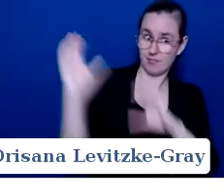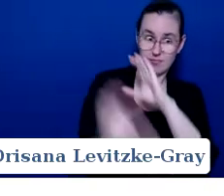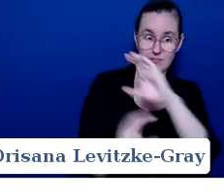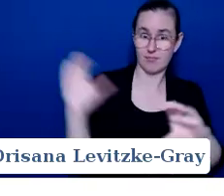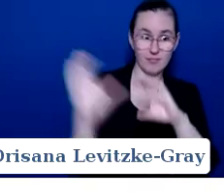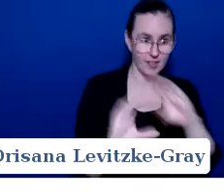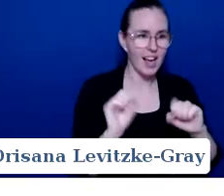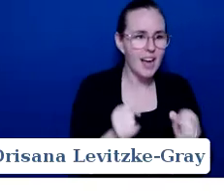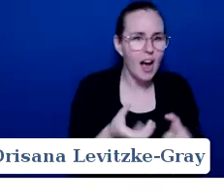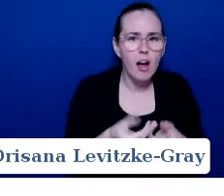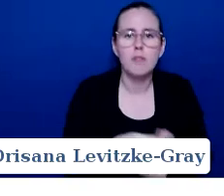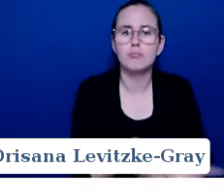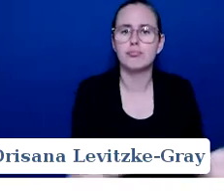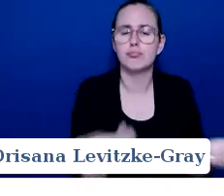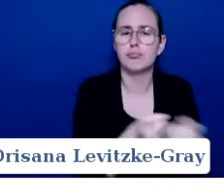and afterwards,